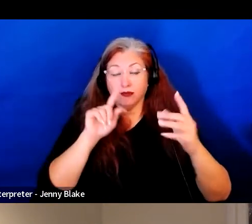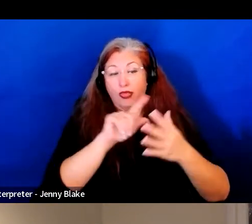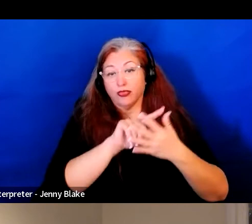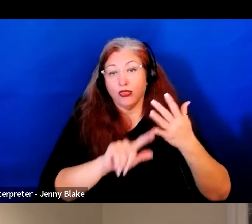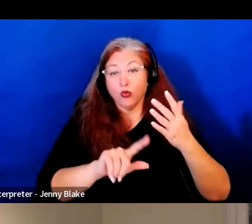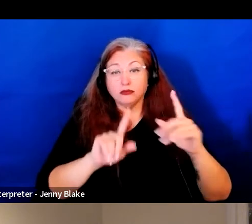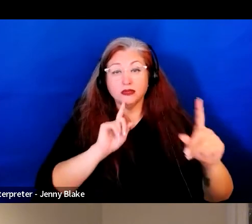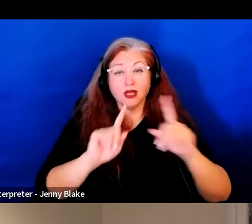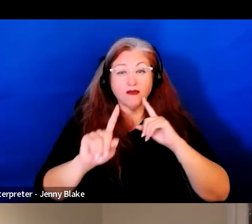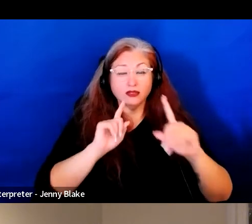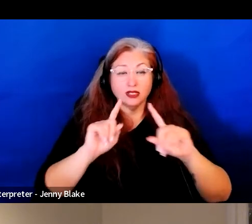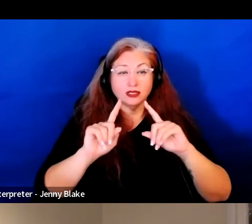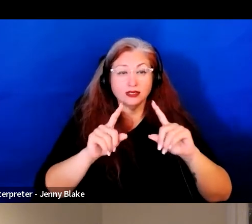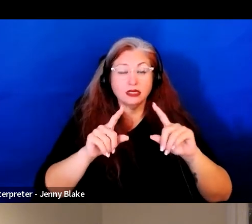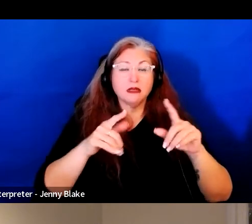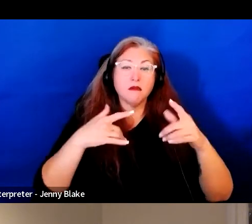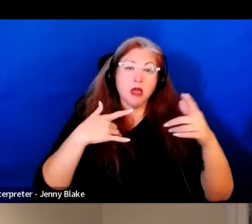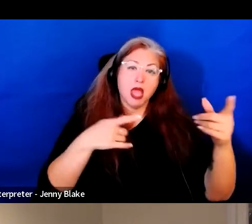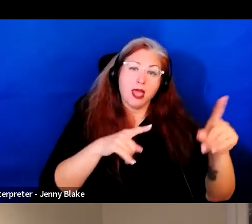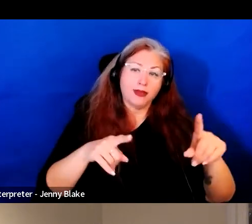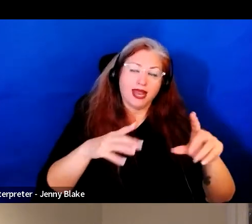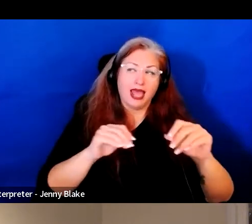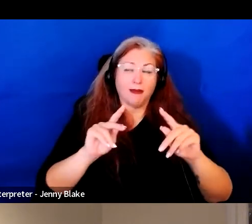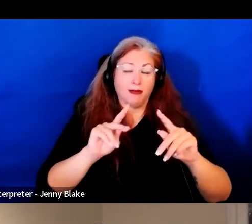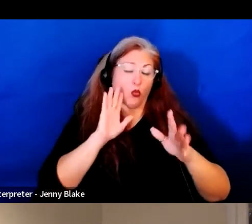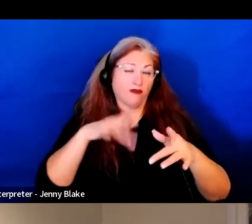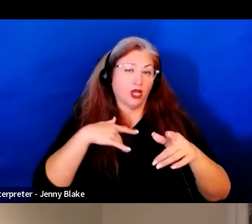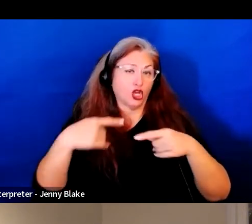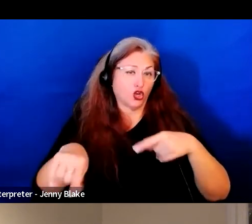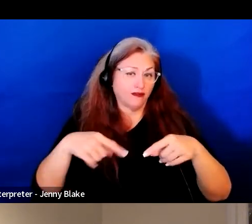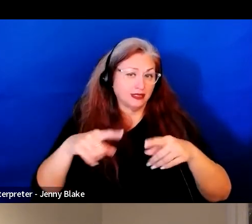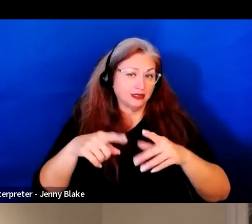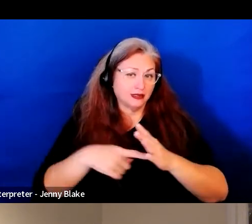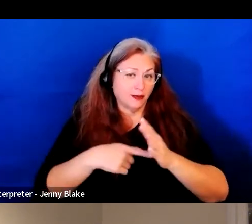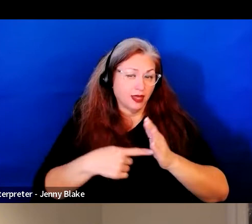conversations happen and make people nervous in places.